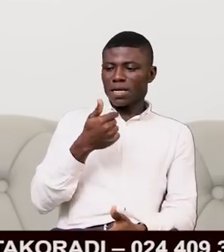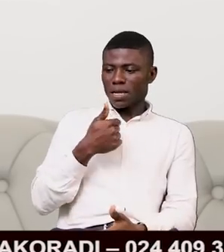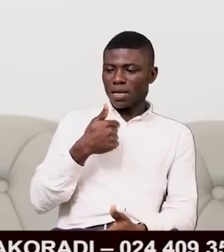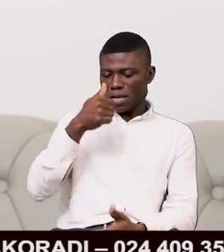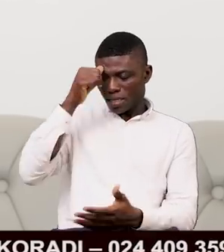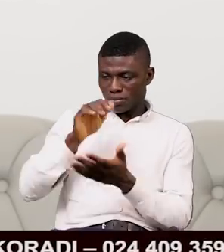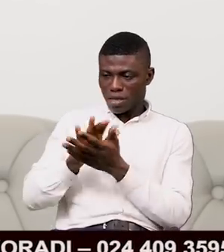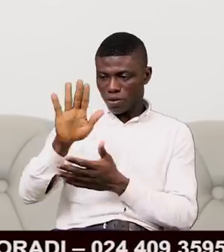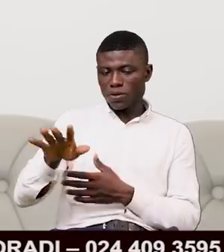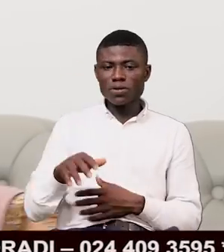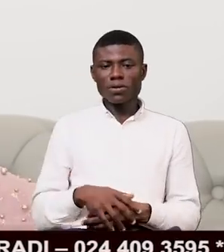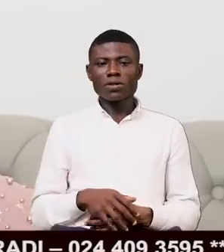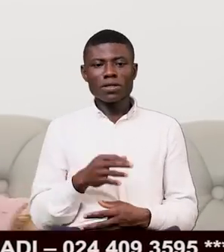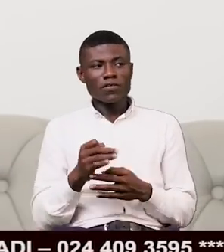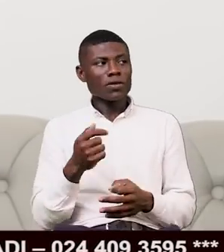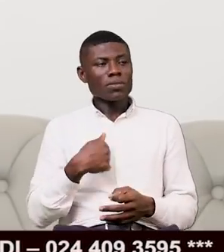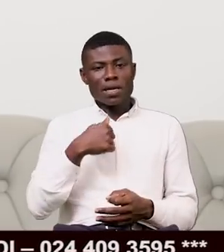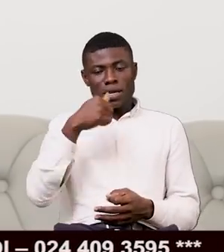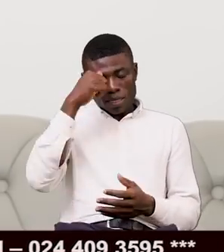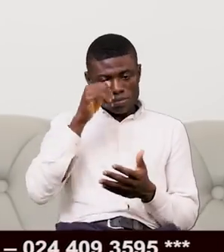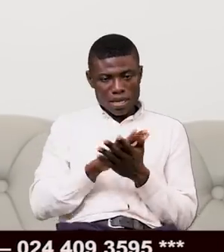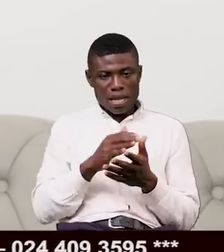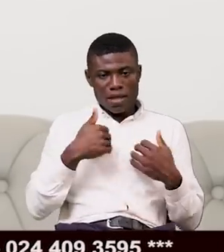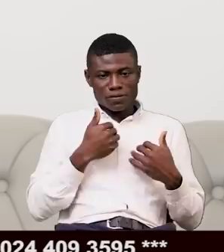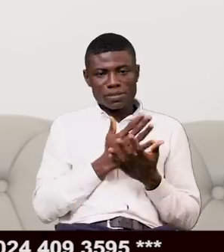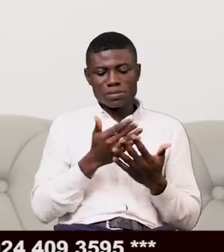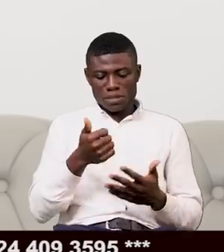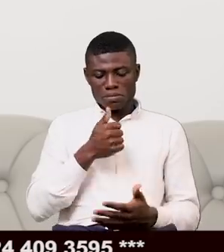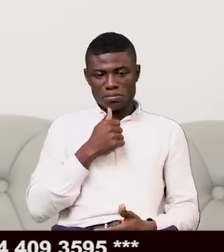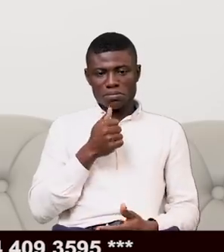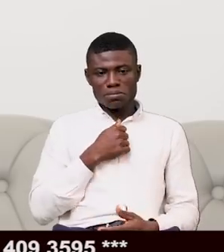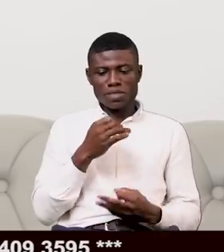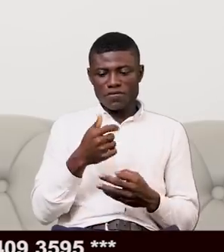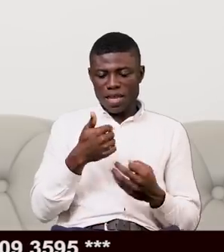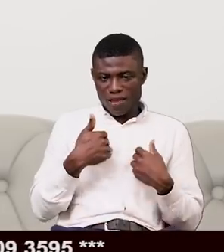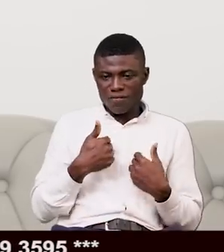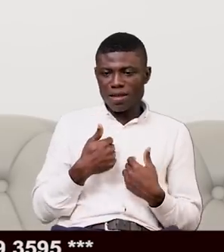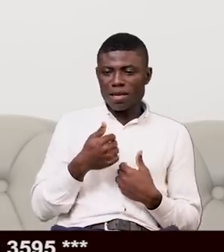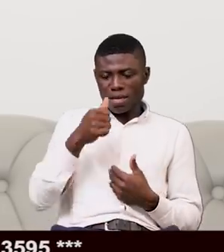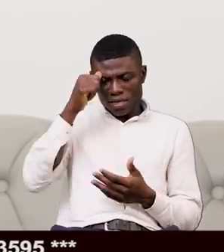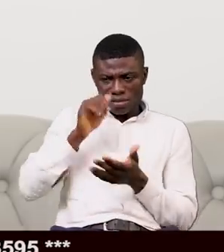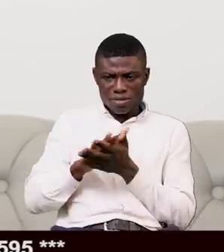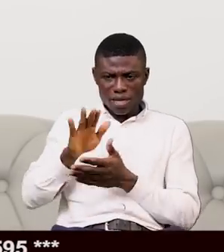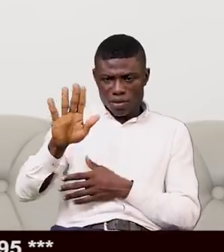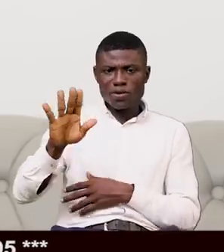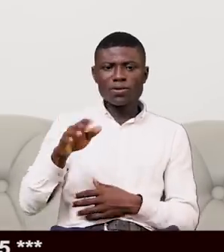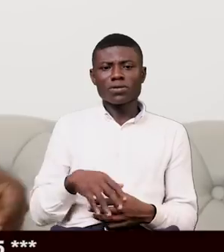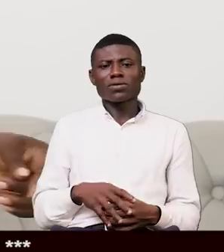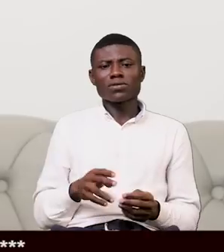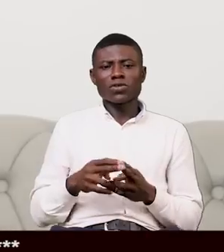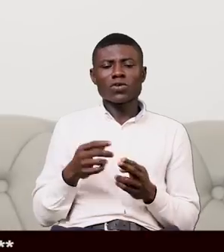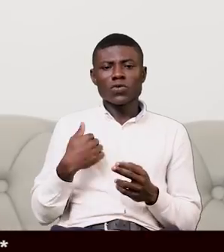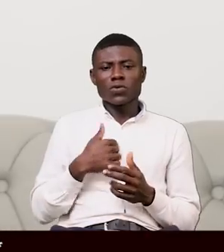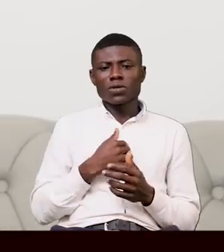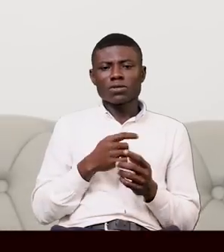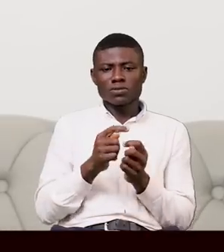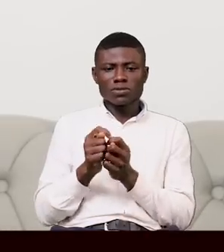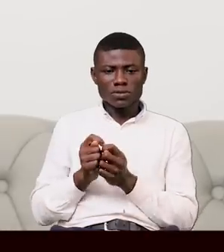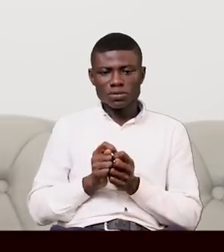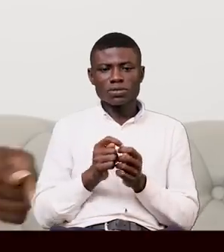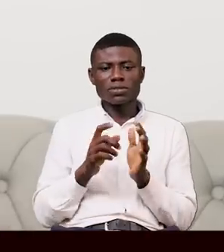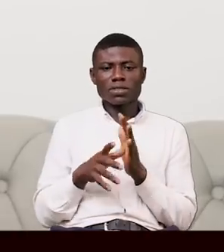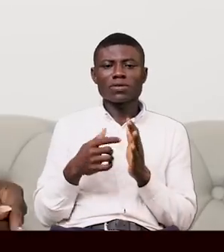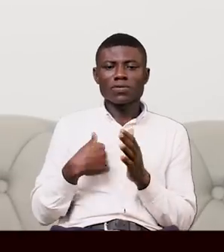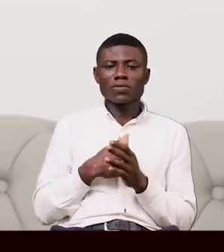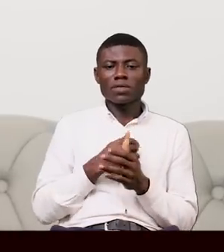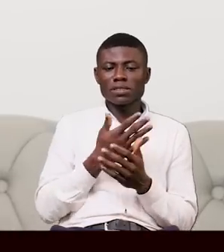Yes. Se miku wa dia e media. Se mimi wa dia e yono dia. Enti ye kani miyo nubuma.